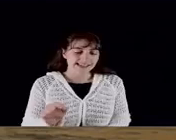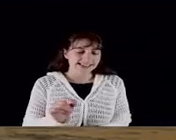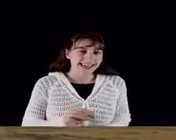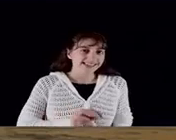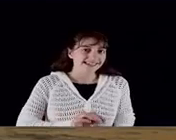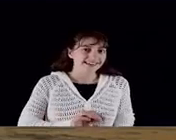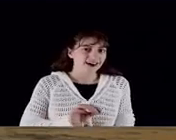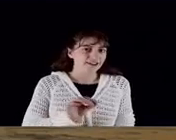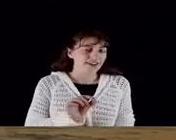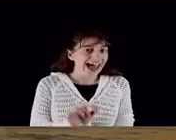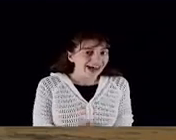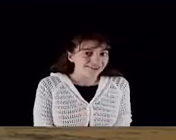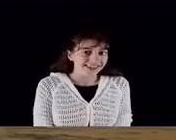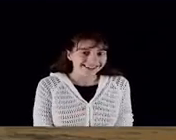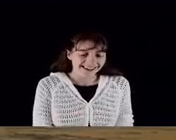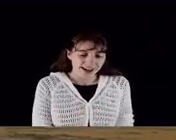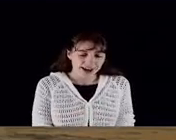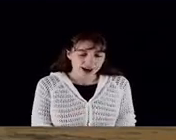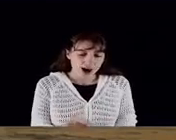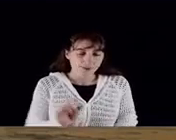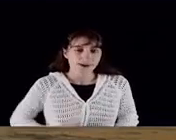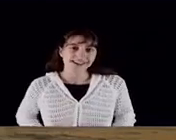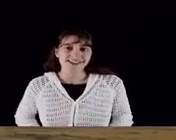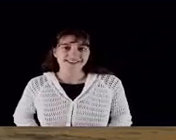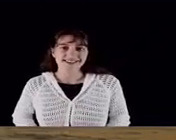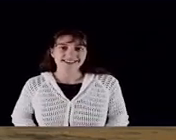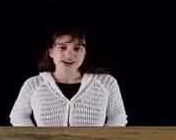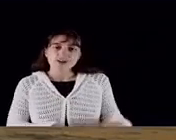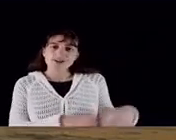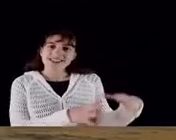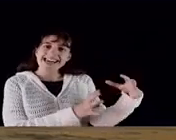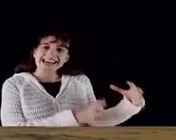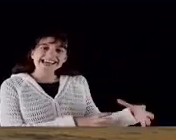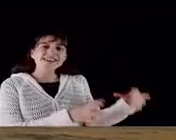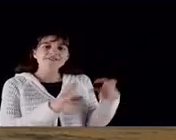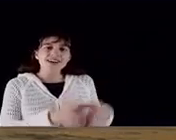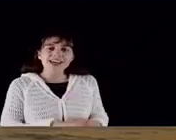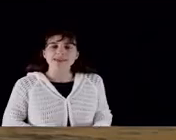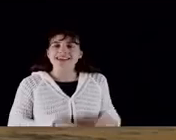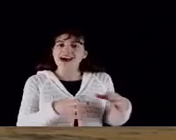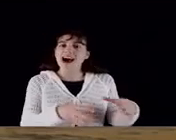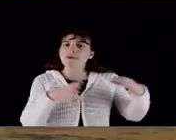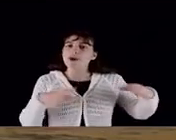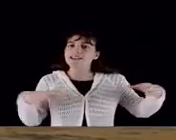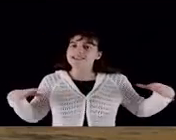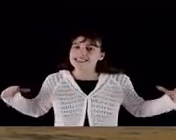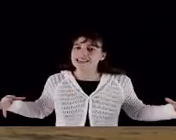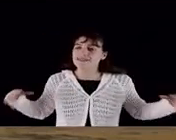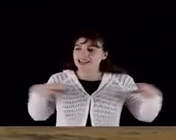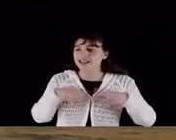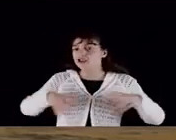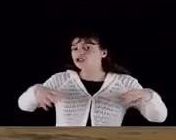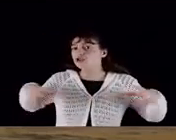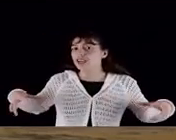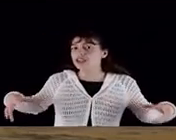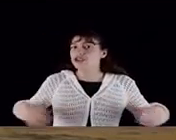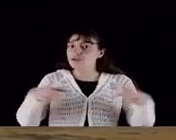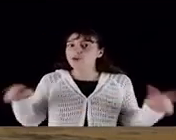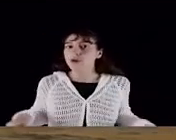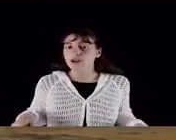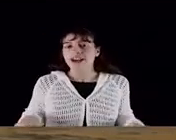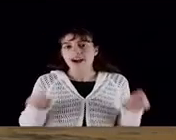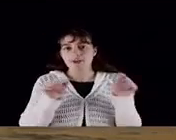the days of heaven upon the earth. You see, in the family, God wants to give an illustration to